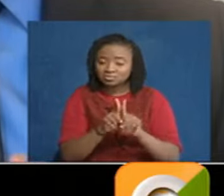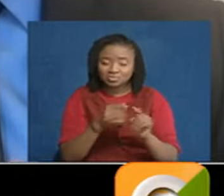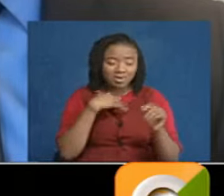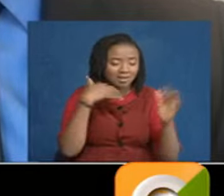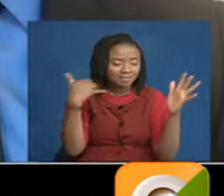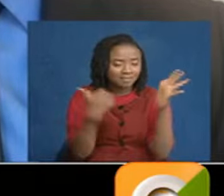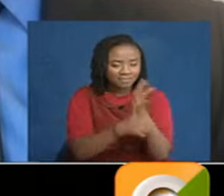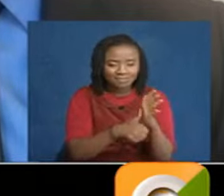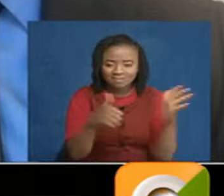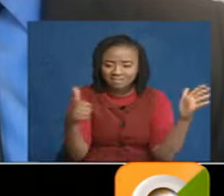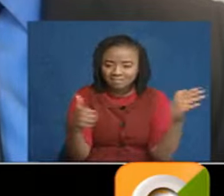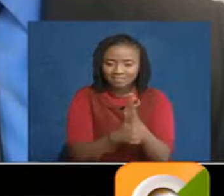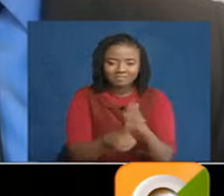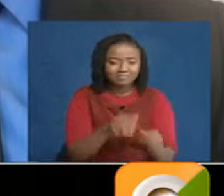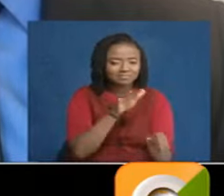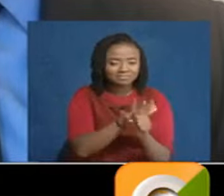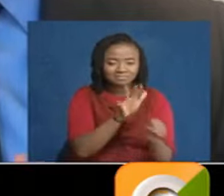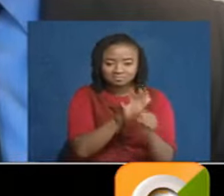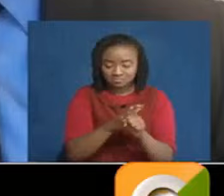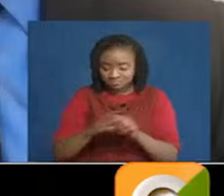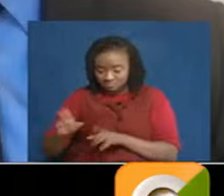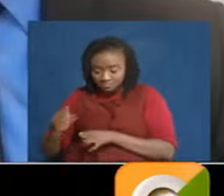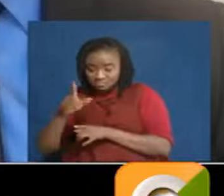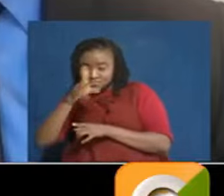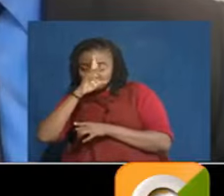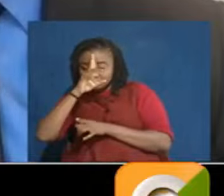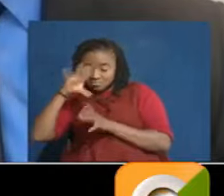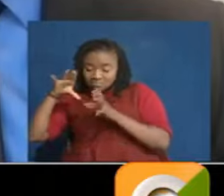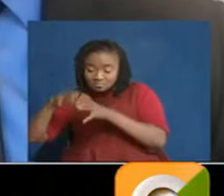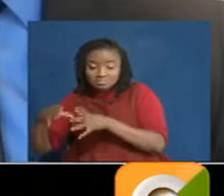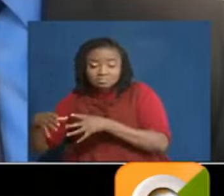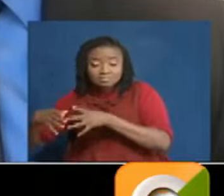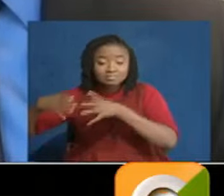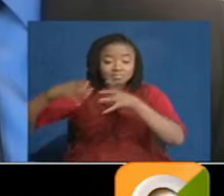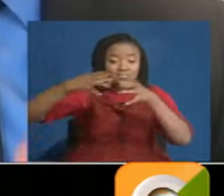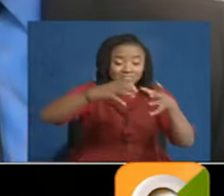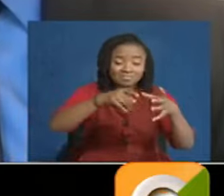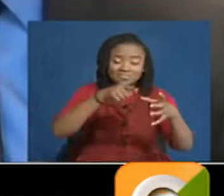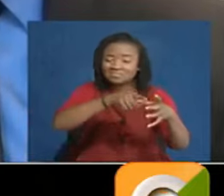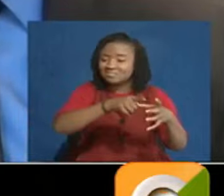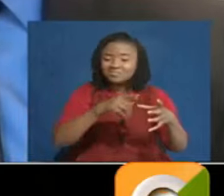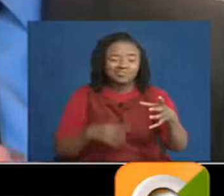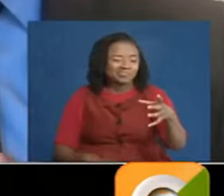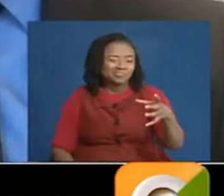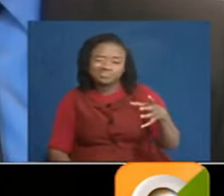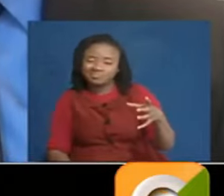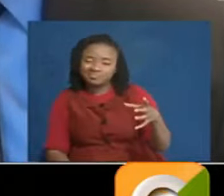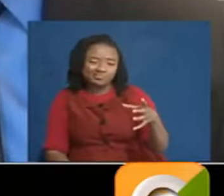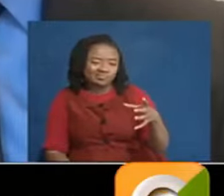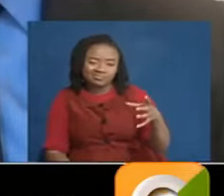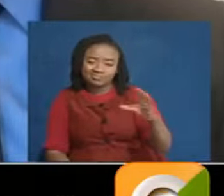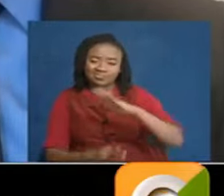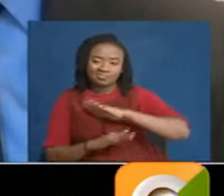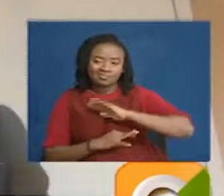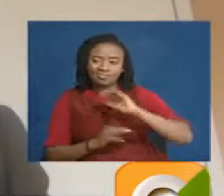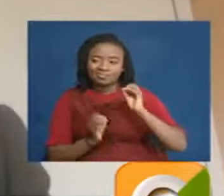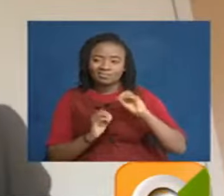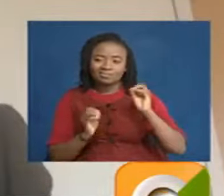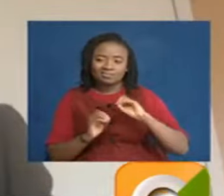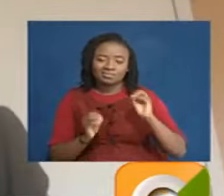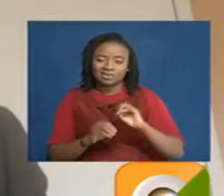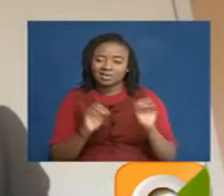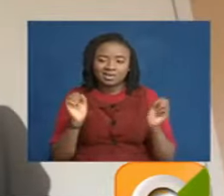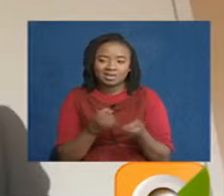and a contingent of police officers is beyond the ability, or it's beyond the ability of a contingent of police officers